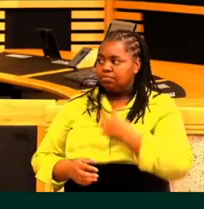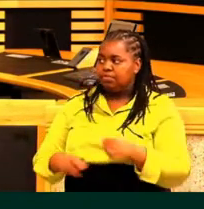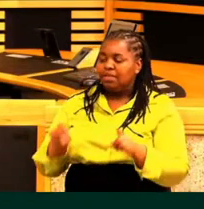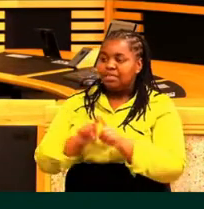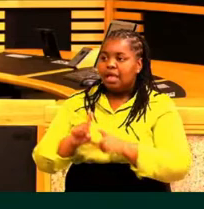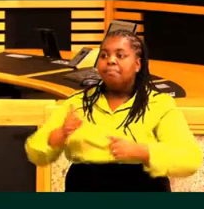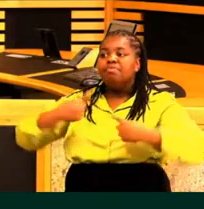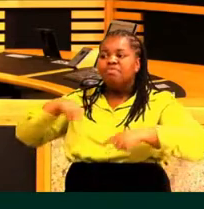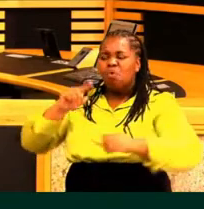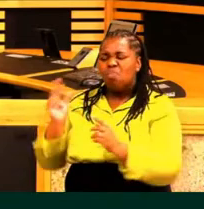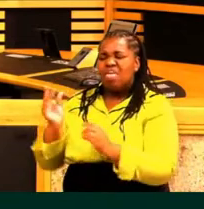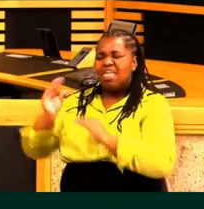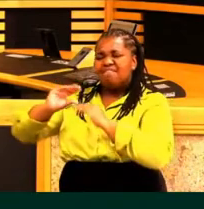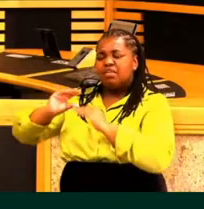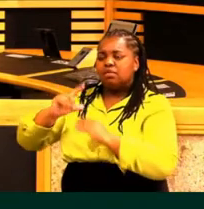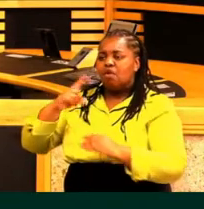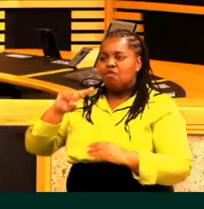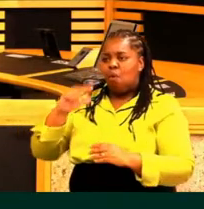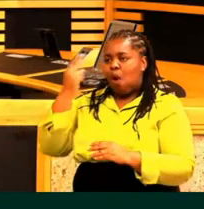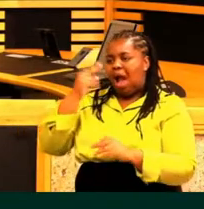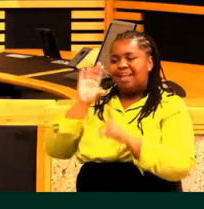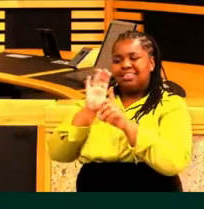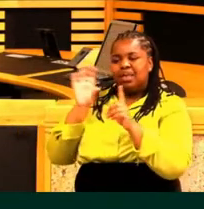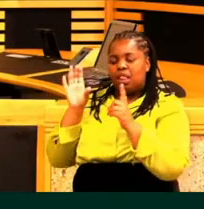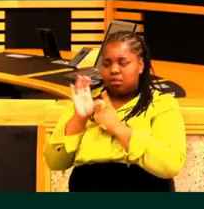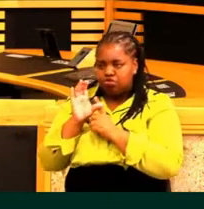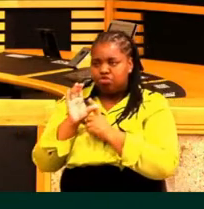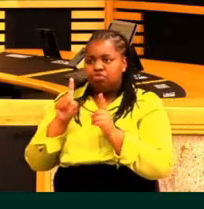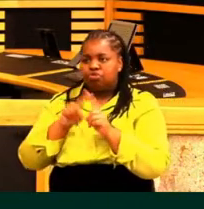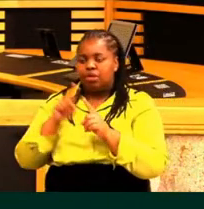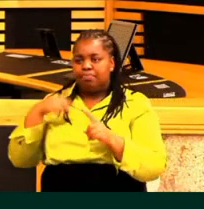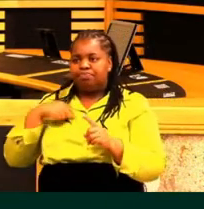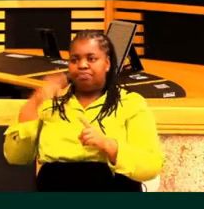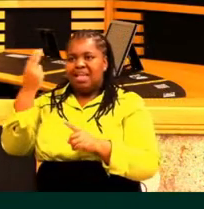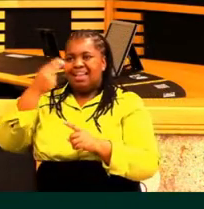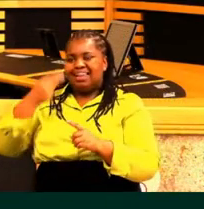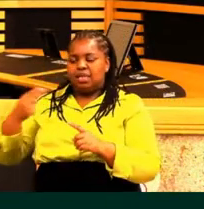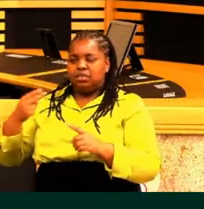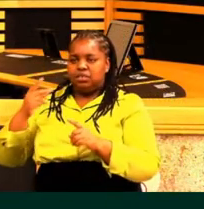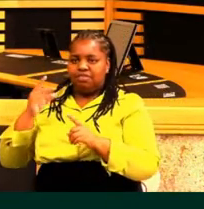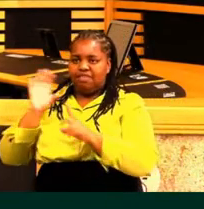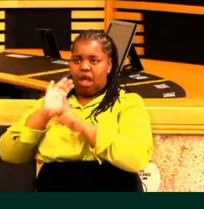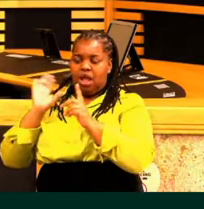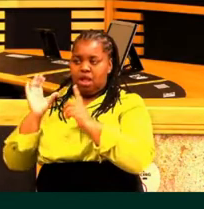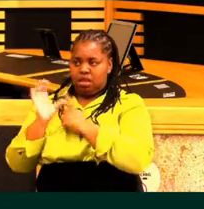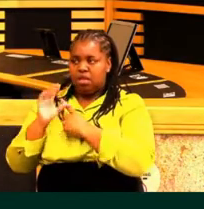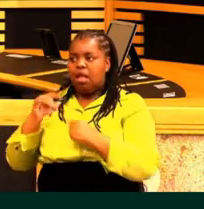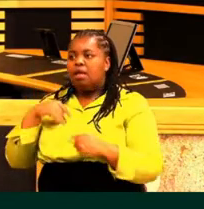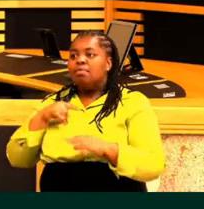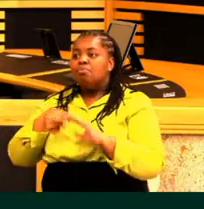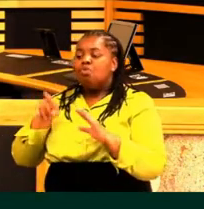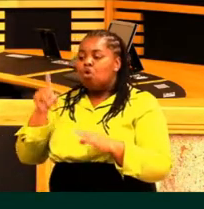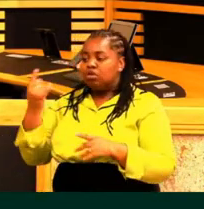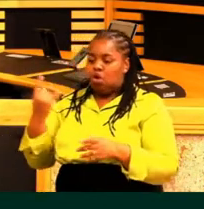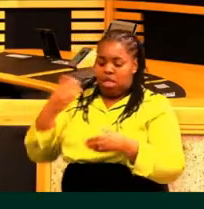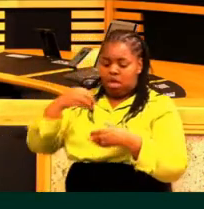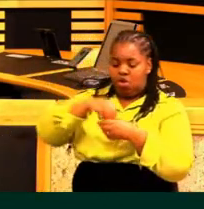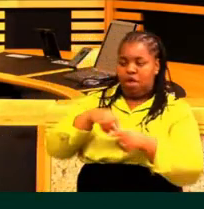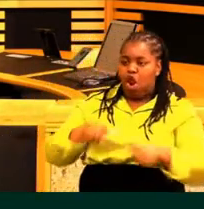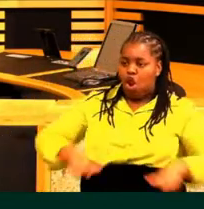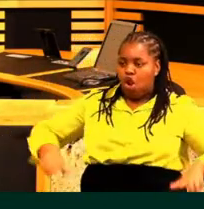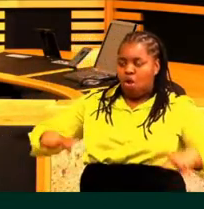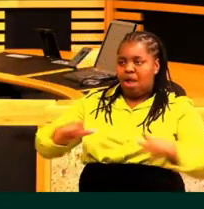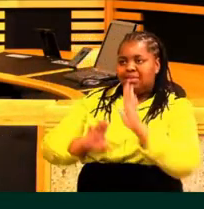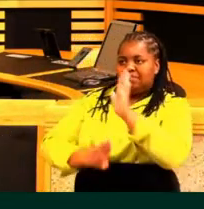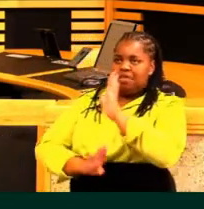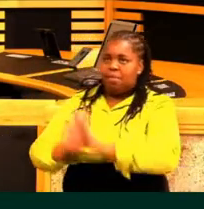of investments into the arts and culture industry also known as the creative arts industry which will not only contribute to Local Economic